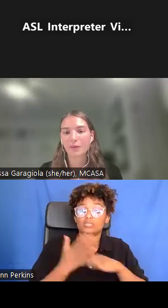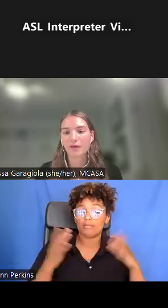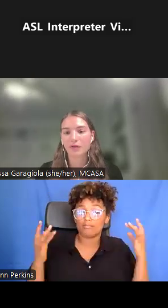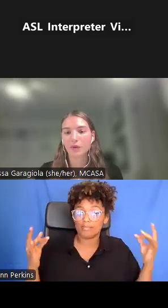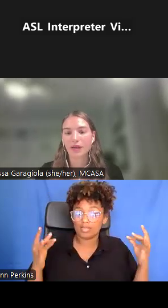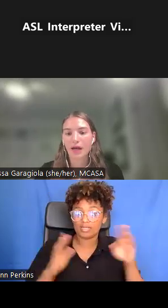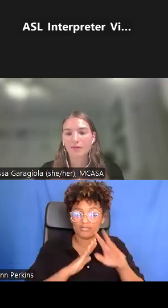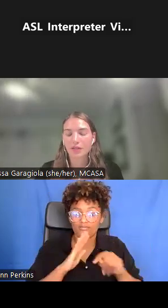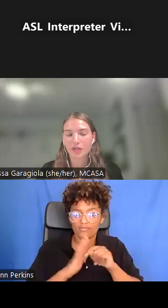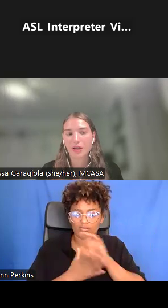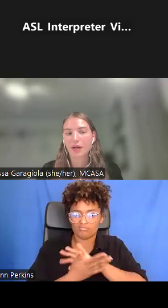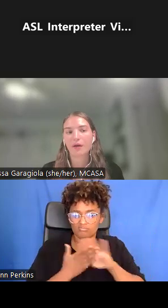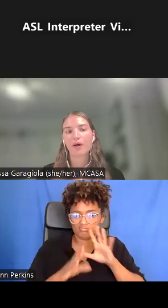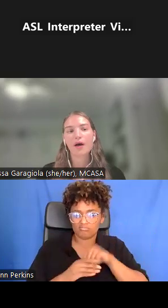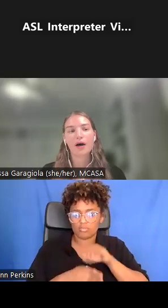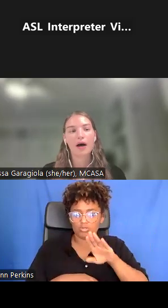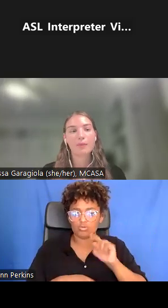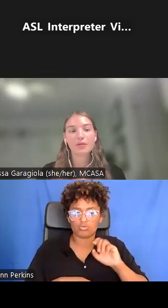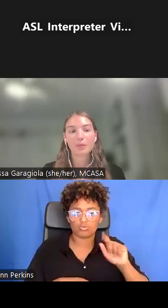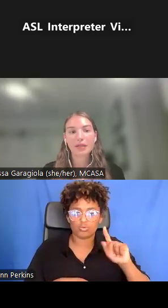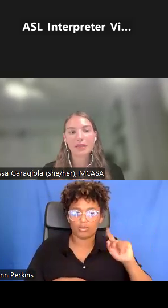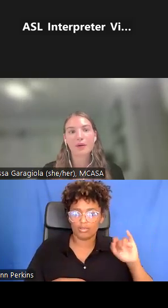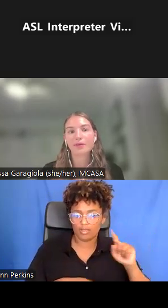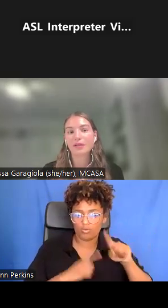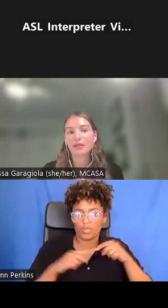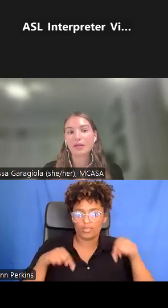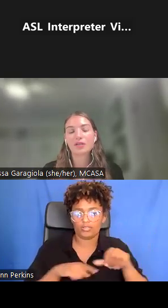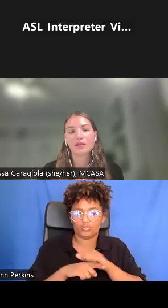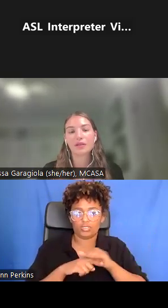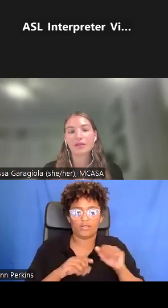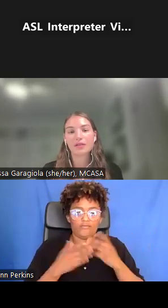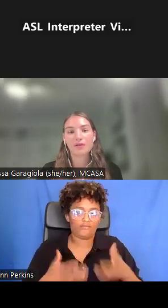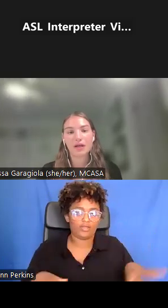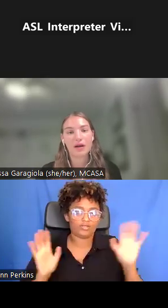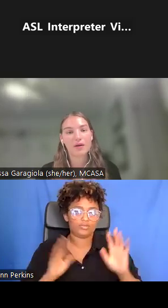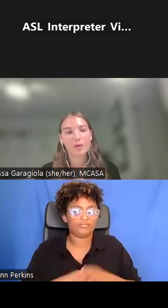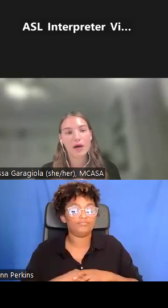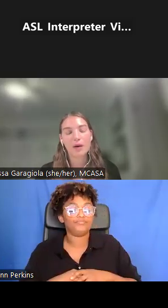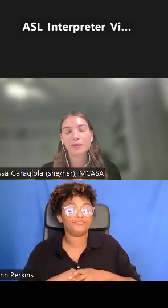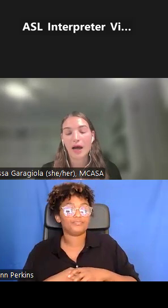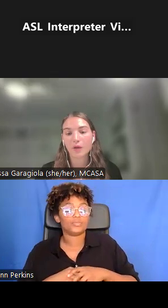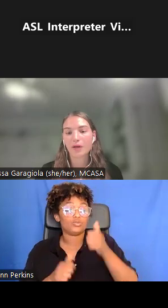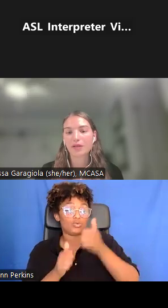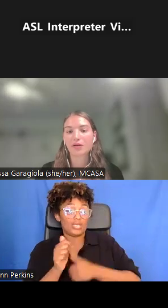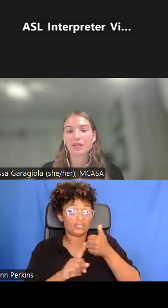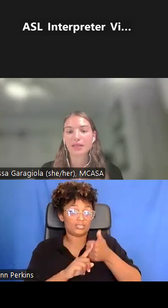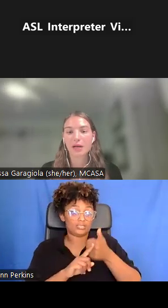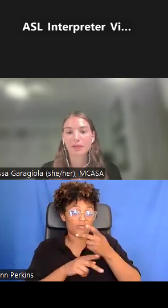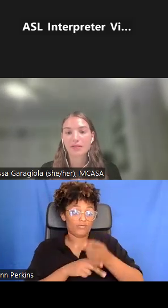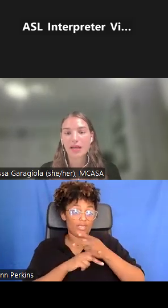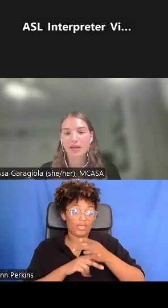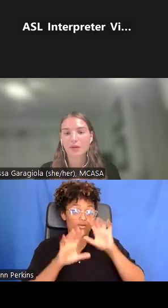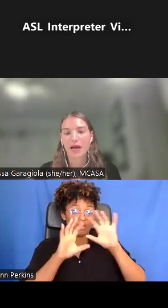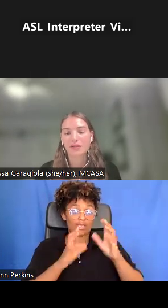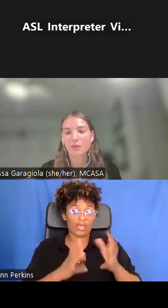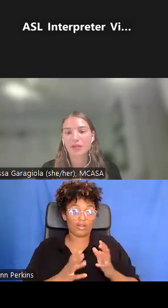that as part of your toolkit after this training. So to break down each of the self-care categories, over the next couple